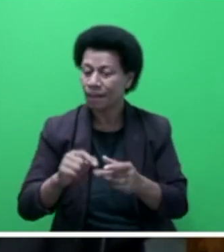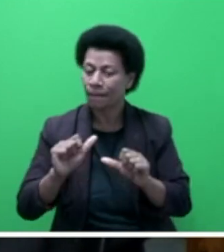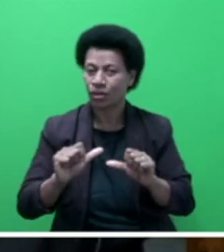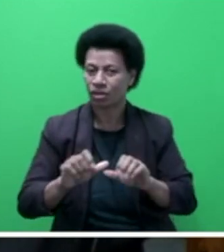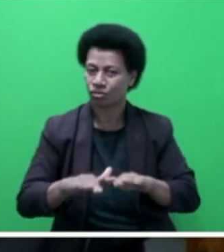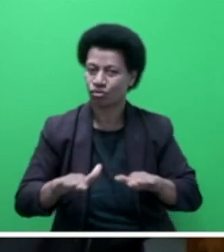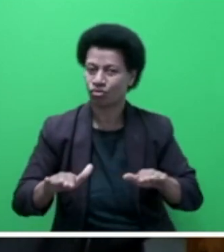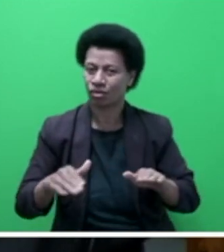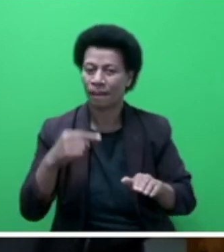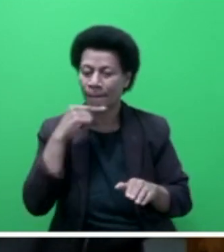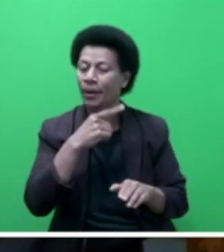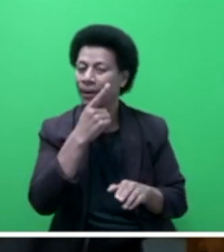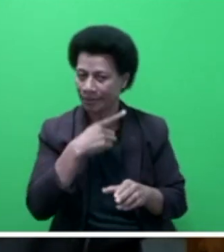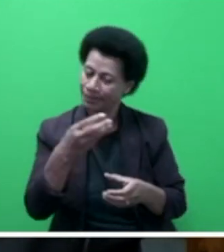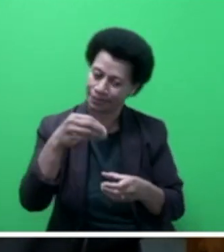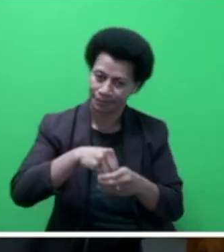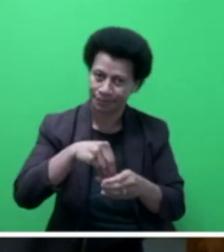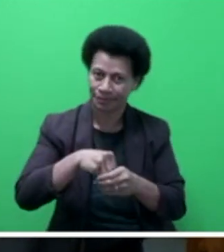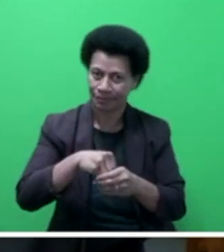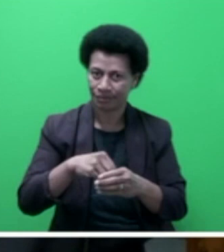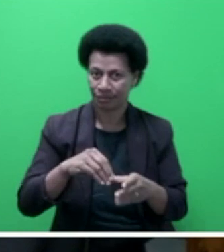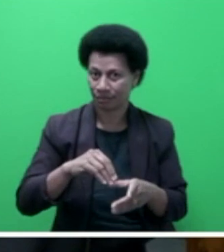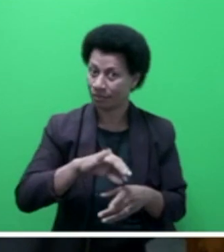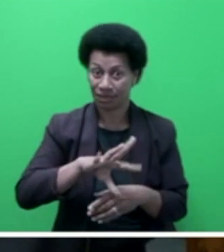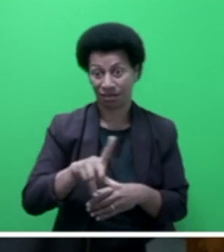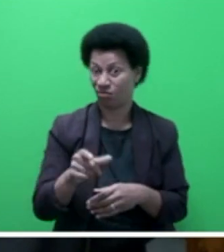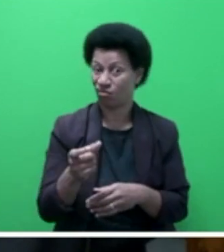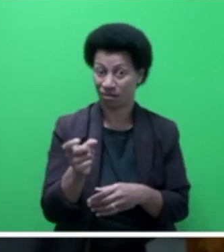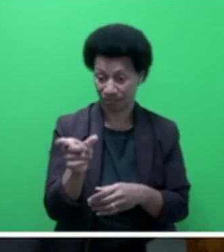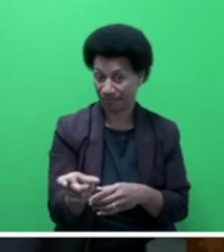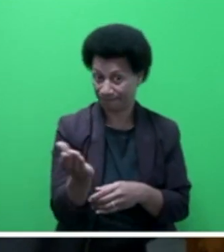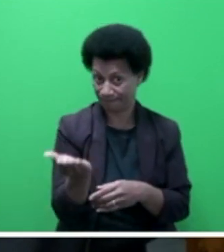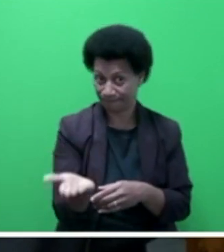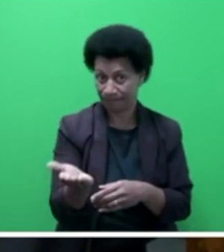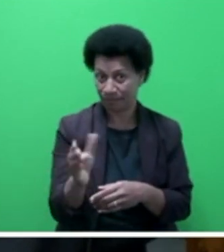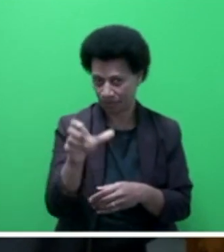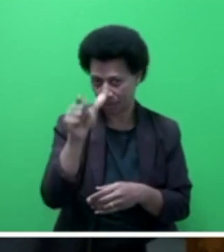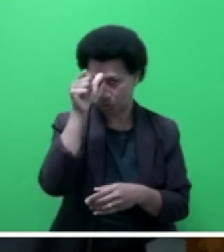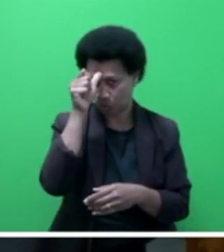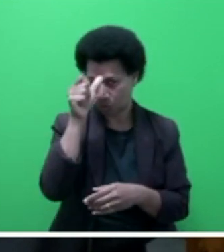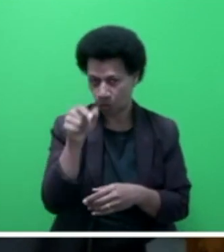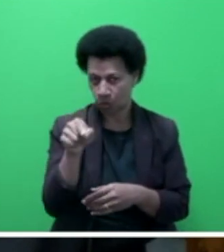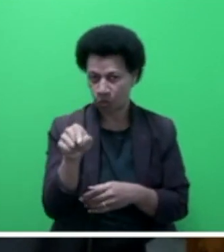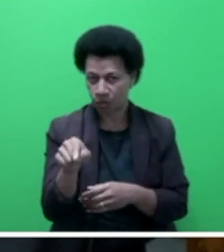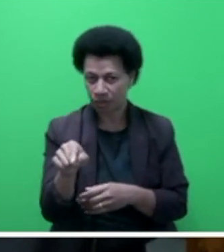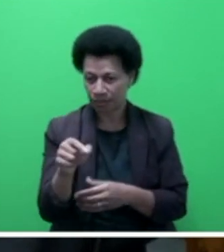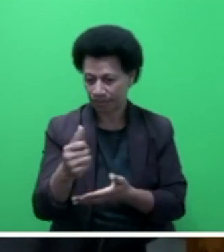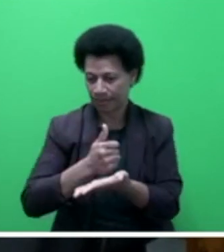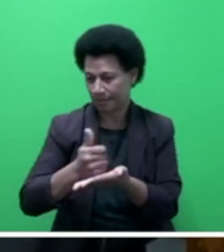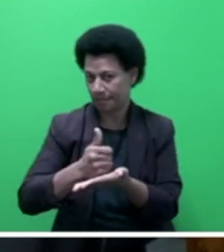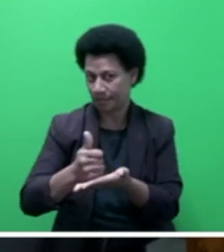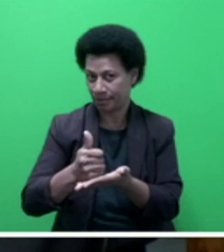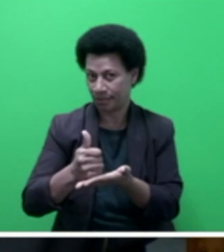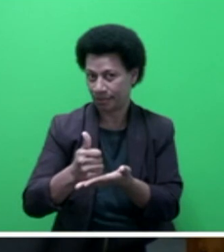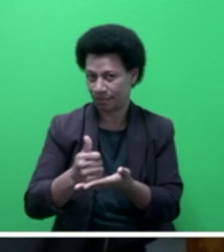boys and girls. Somebody who must also know the great disparity in numbers between the